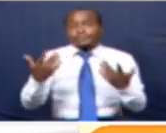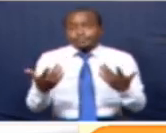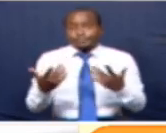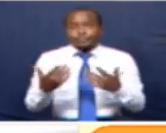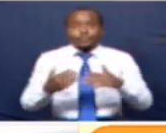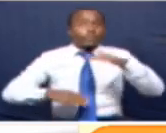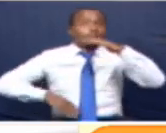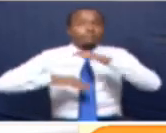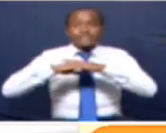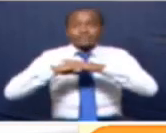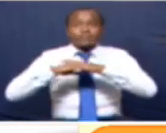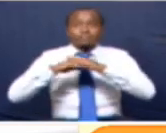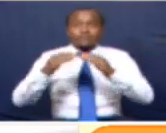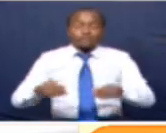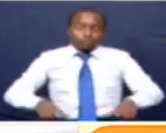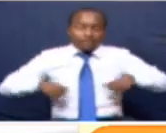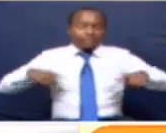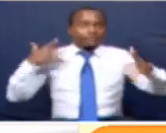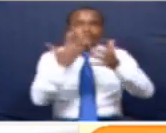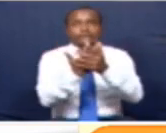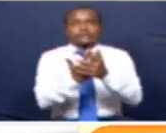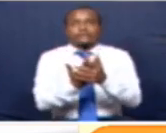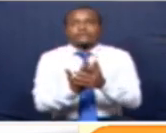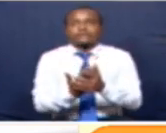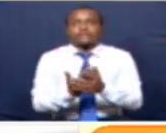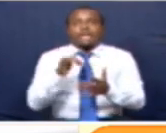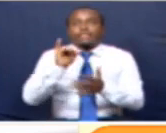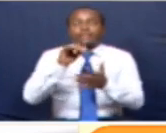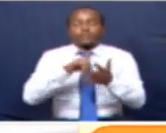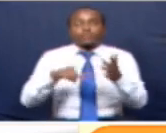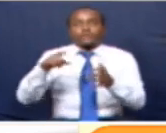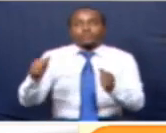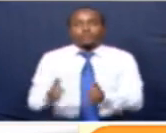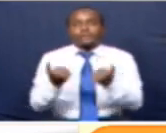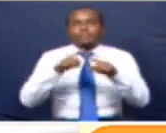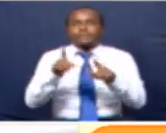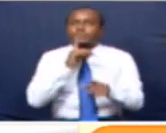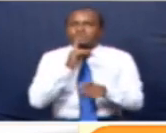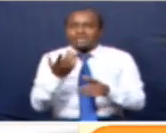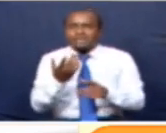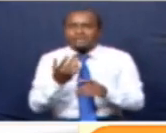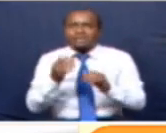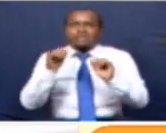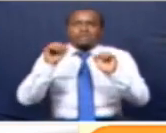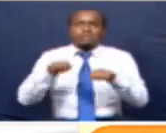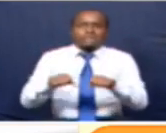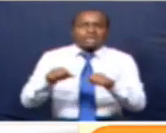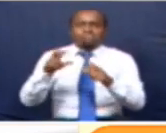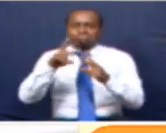maximum they can go is to give life sentence. So that's what should have happened. But to say Now they can use their discretion